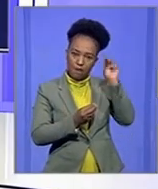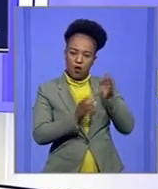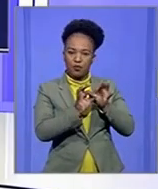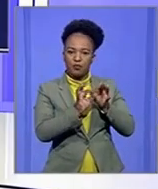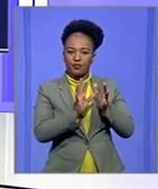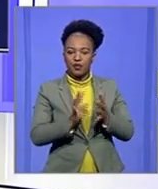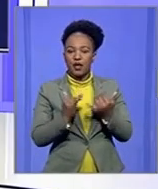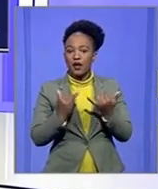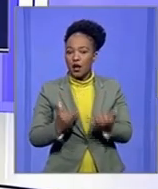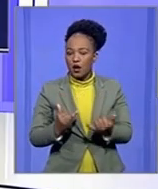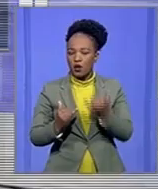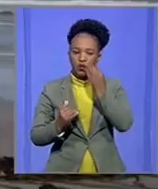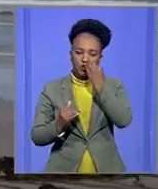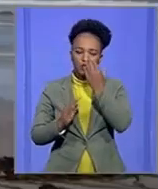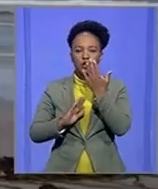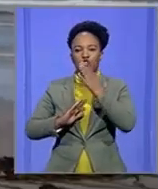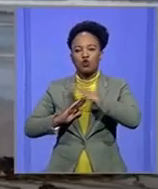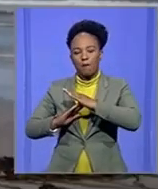tsa tsona.